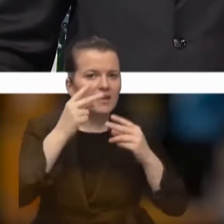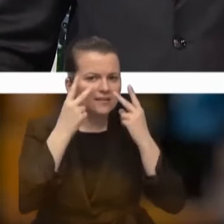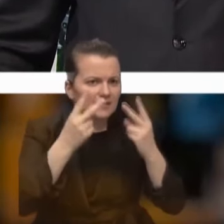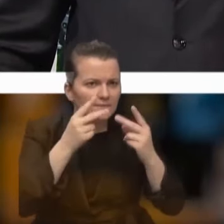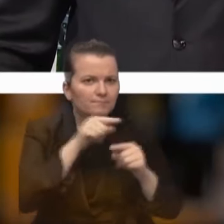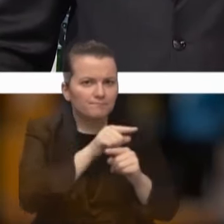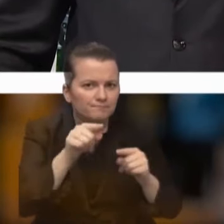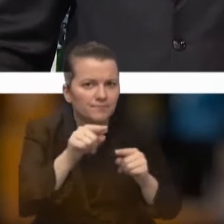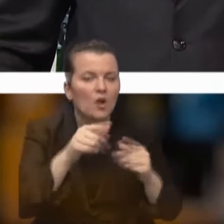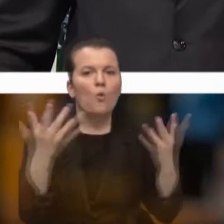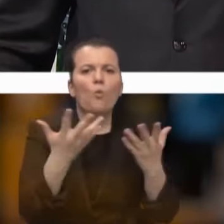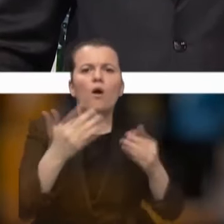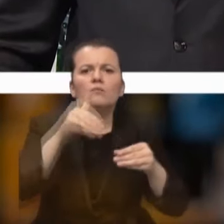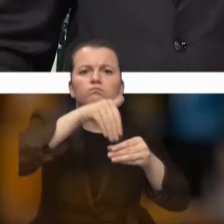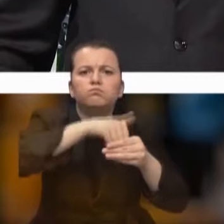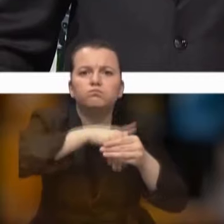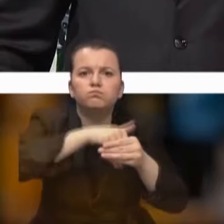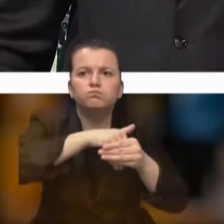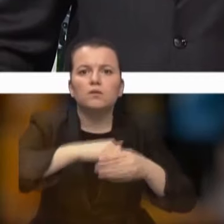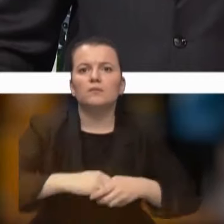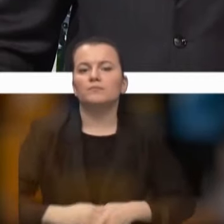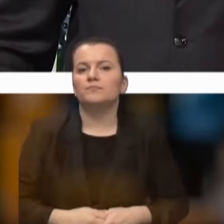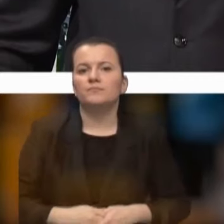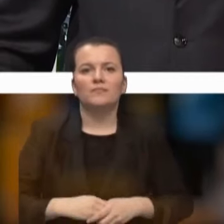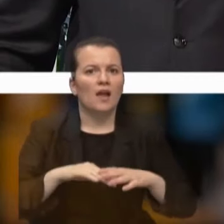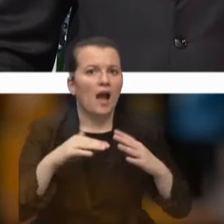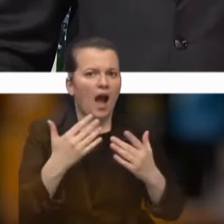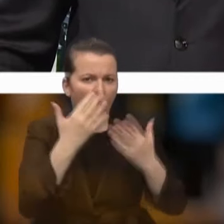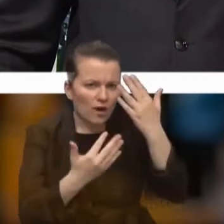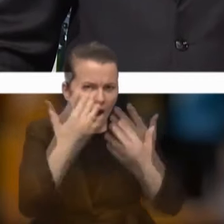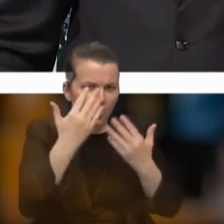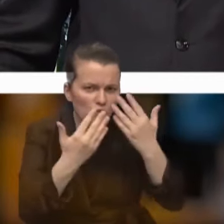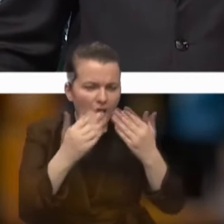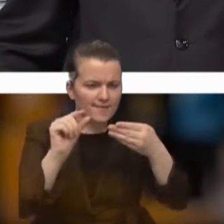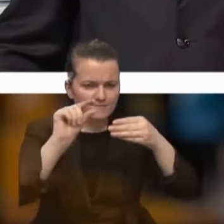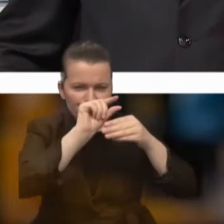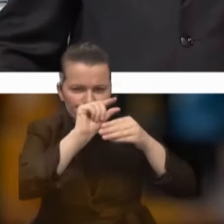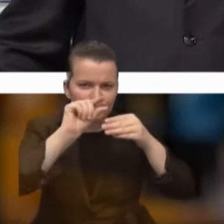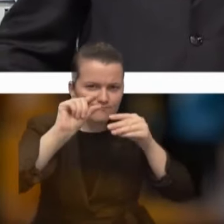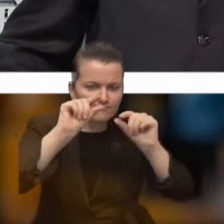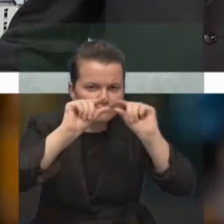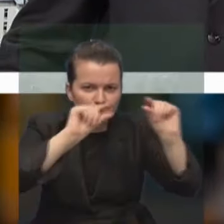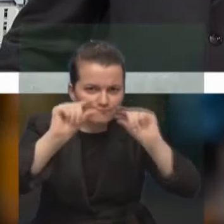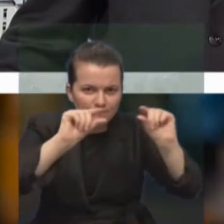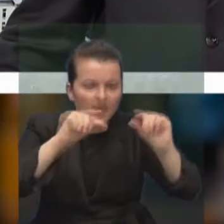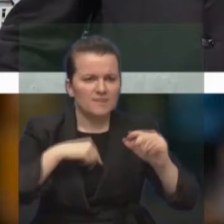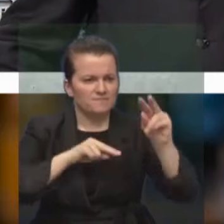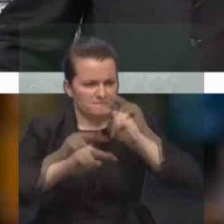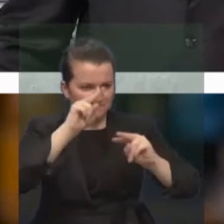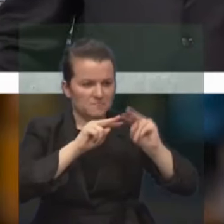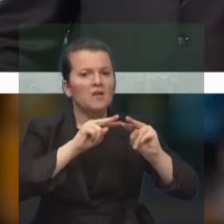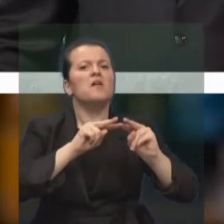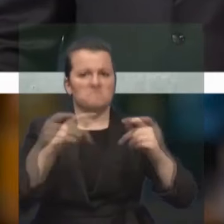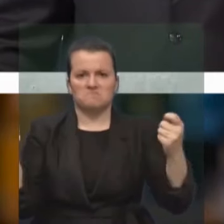for calculating the variable compensation of these securities comply with the terms of the issue contract.